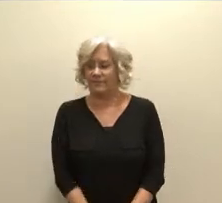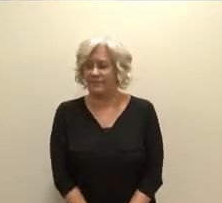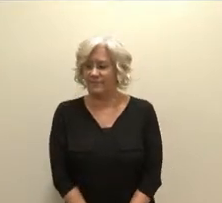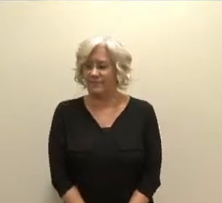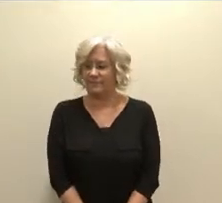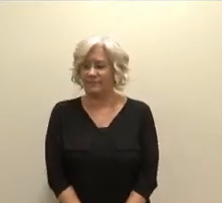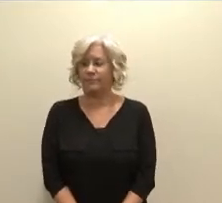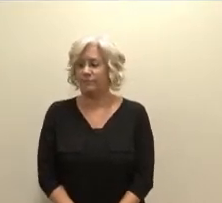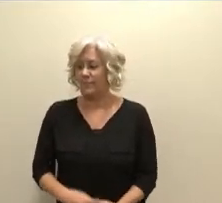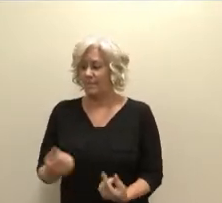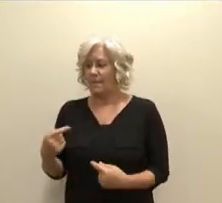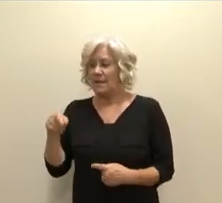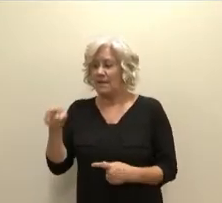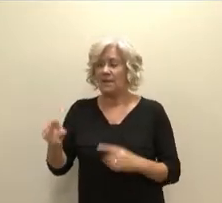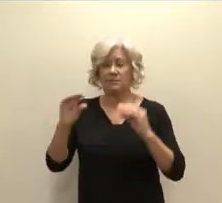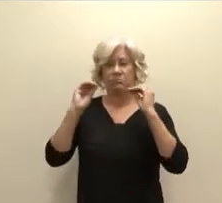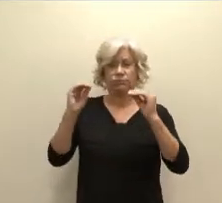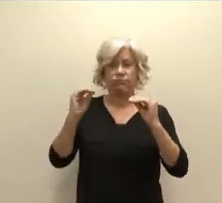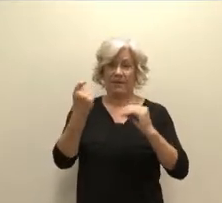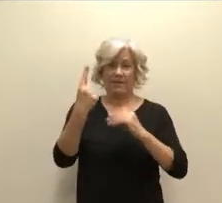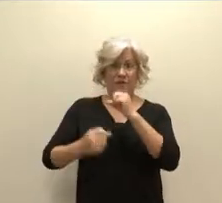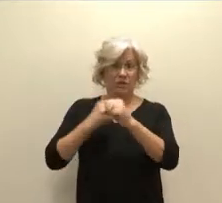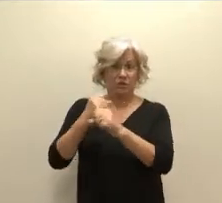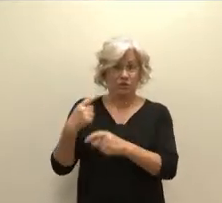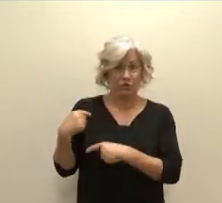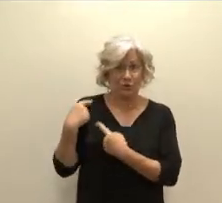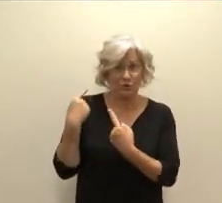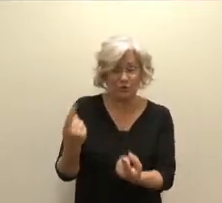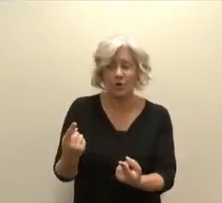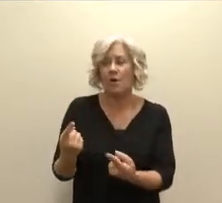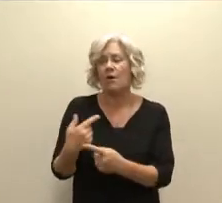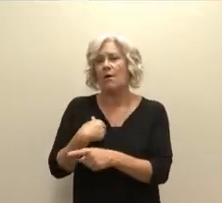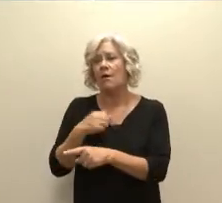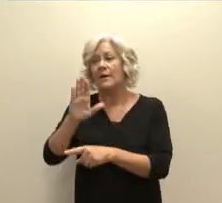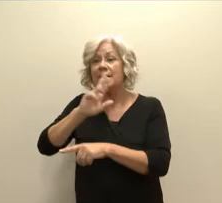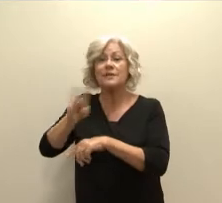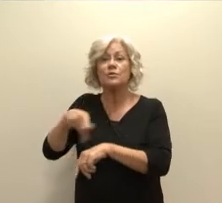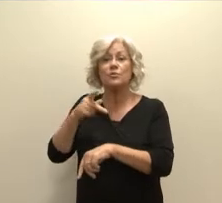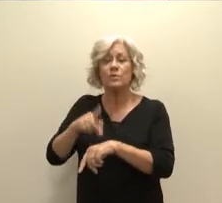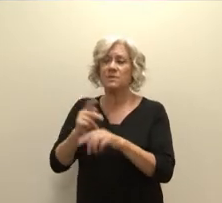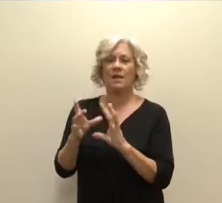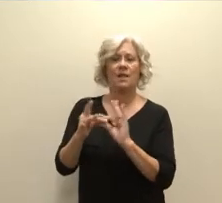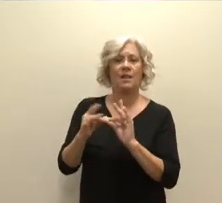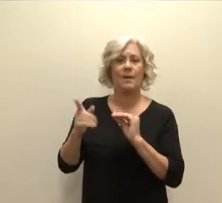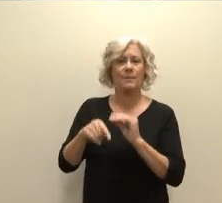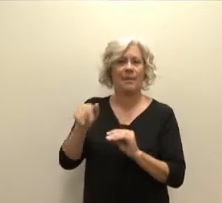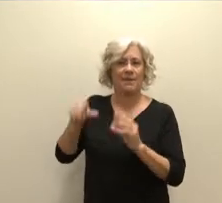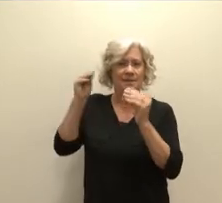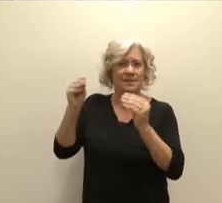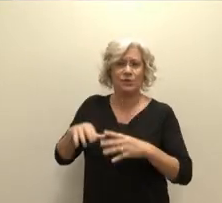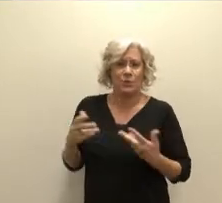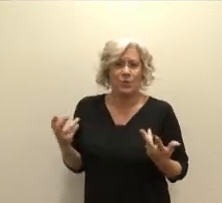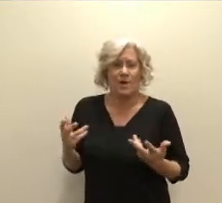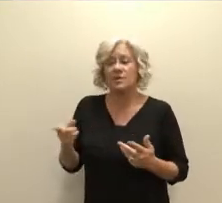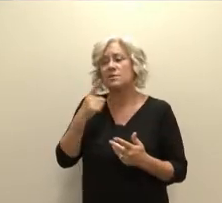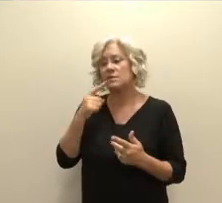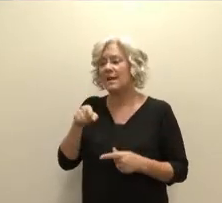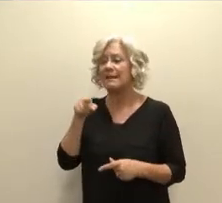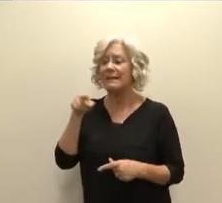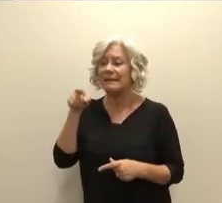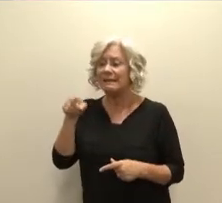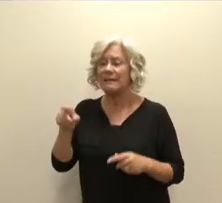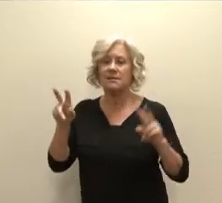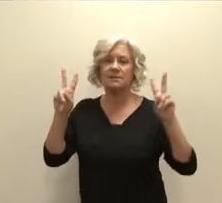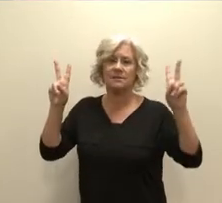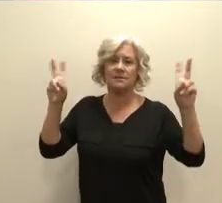Mr. Oubre has taught for 11 years, and I love how his principal, Tia Allen, describes him. She said, he is the